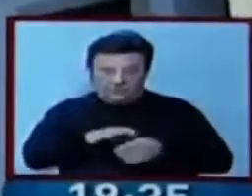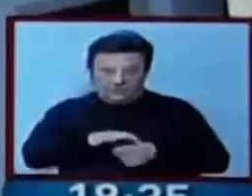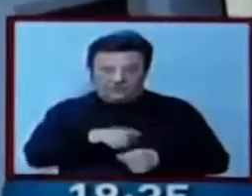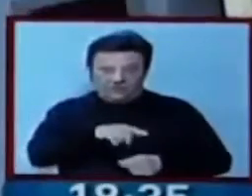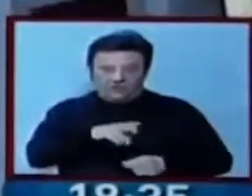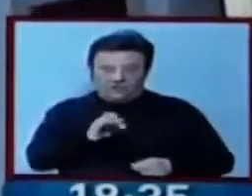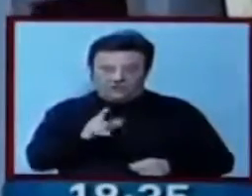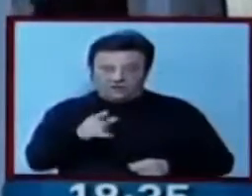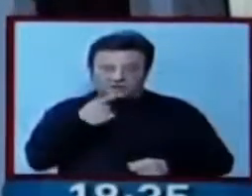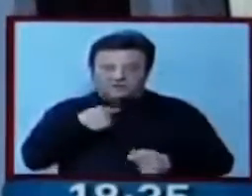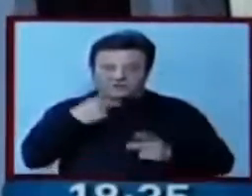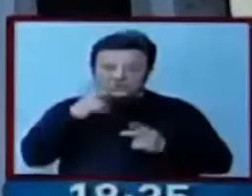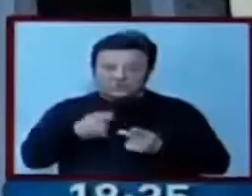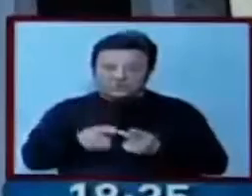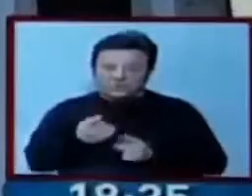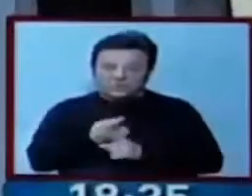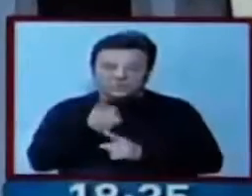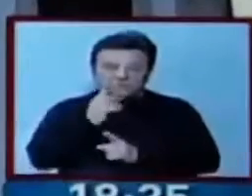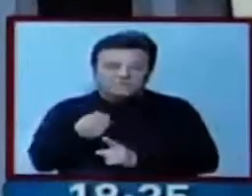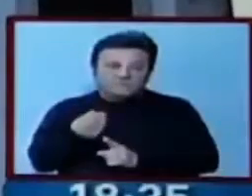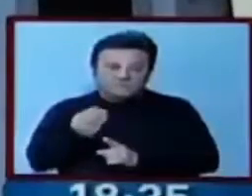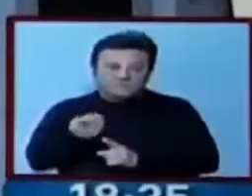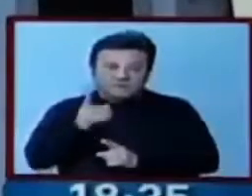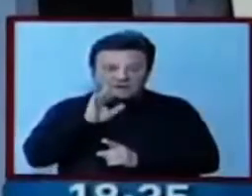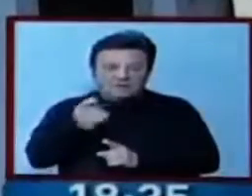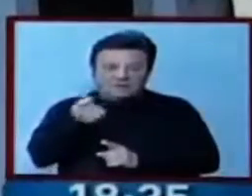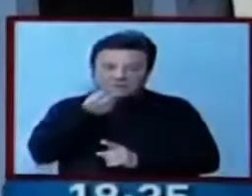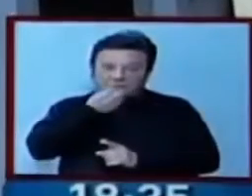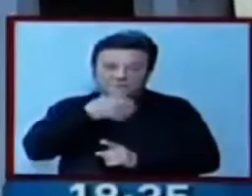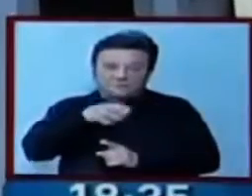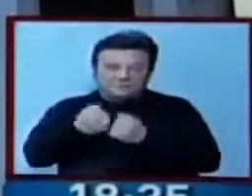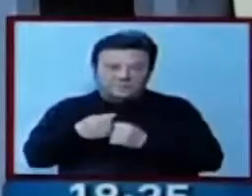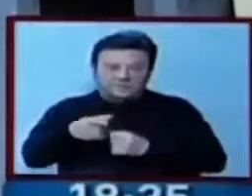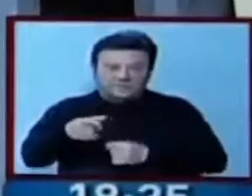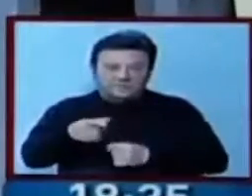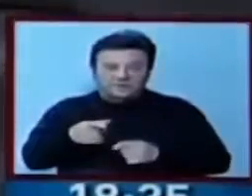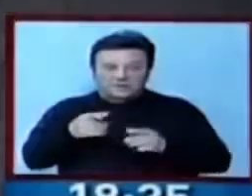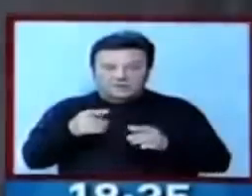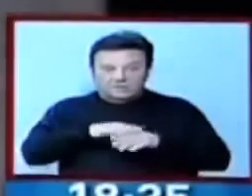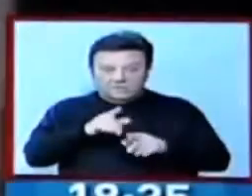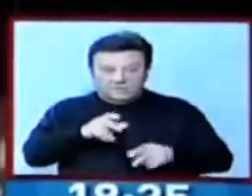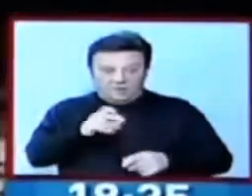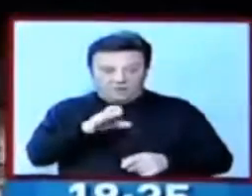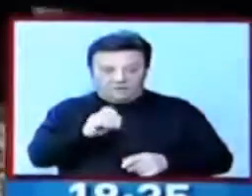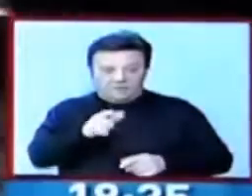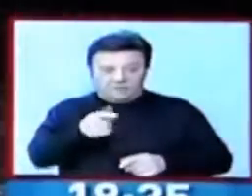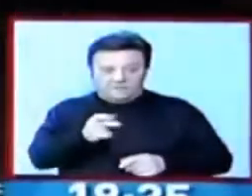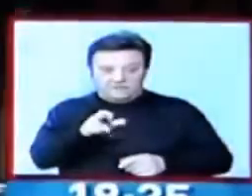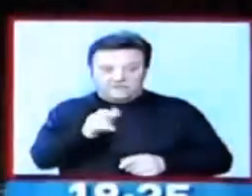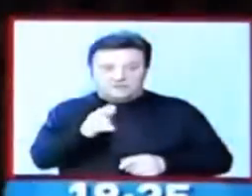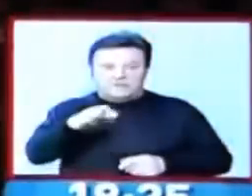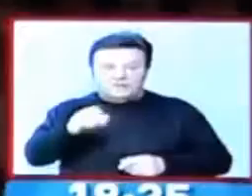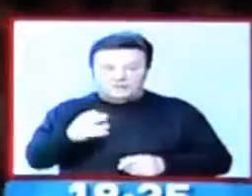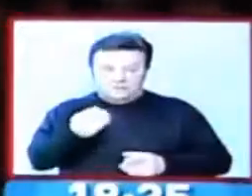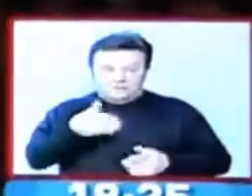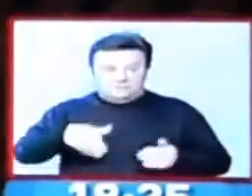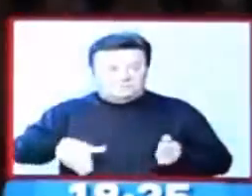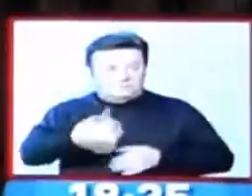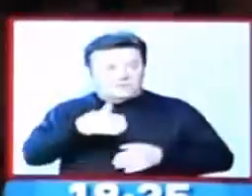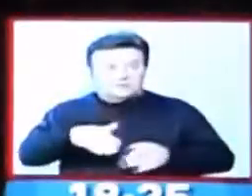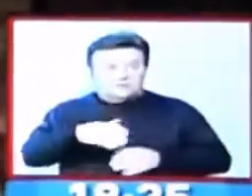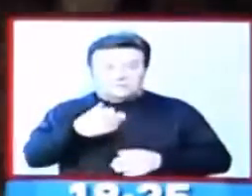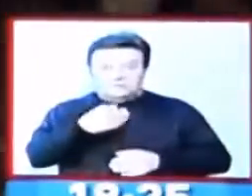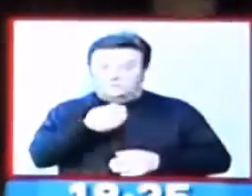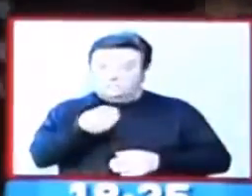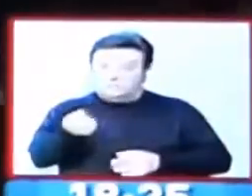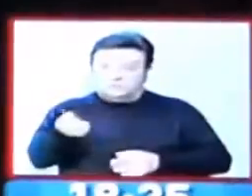Carl diz ter descoberto joias que ainda andam meio perdidas. O caso de Alcantarilha, onde tantos passam e tão poucos